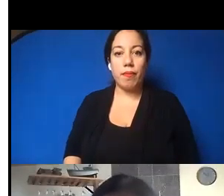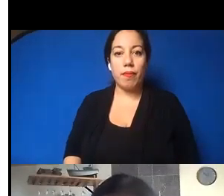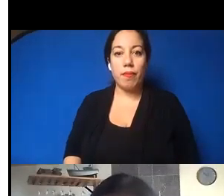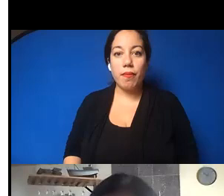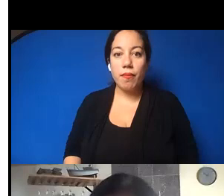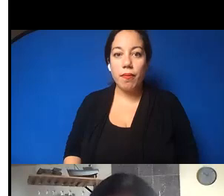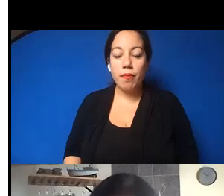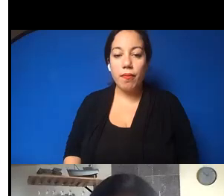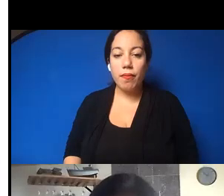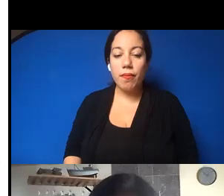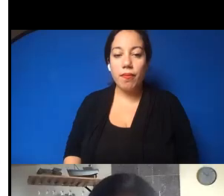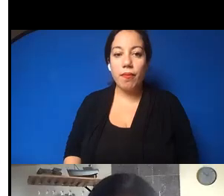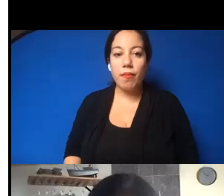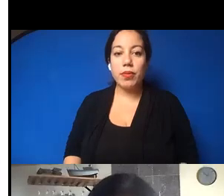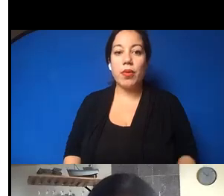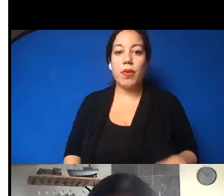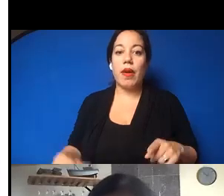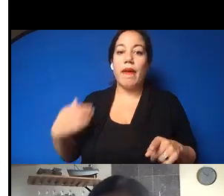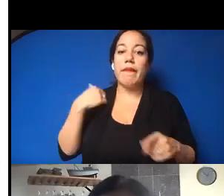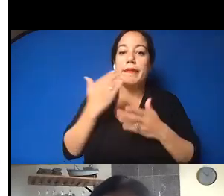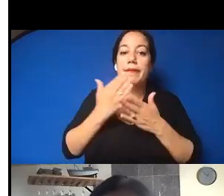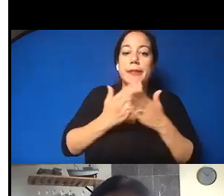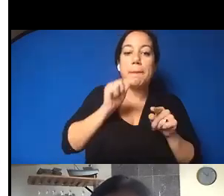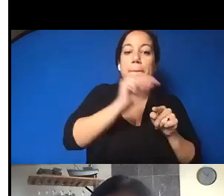Aside from these moments of resistance in the indigenous world,